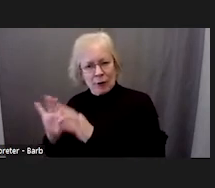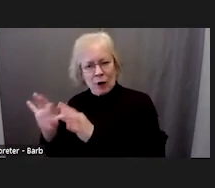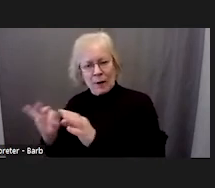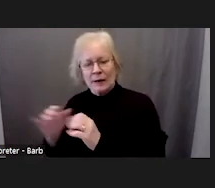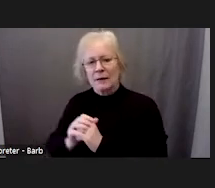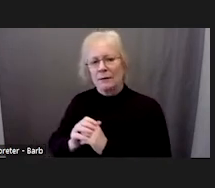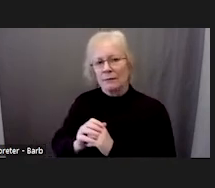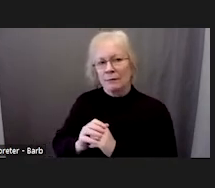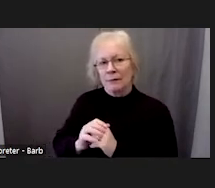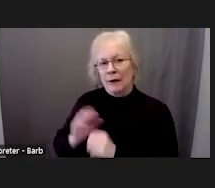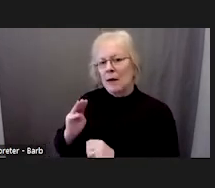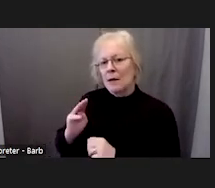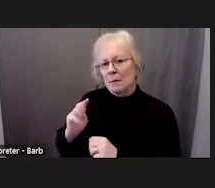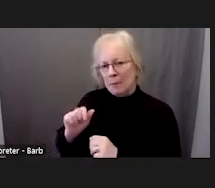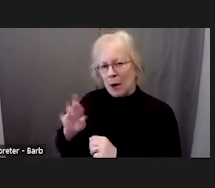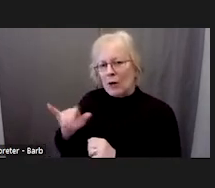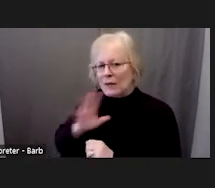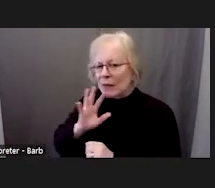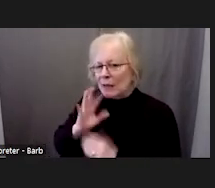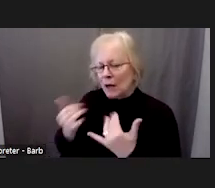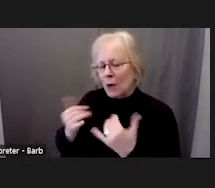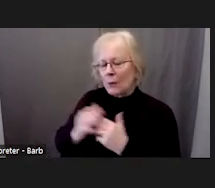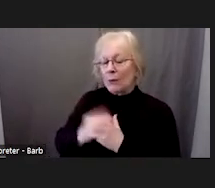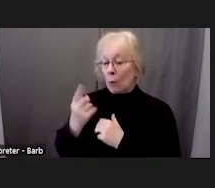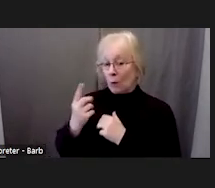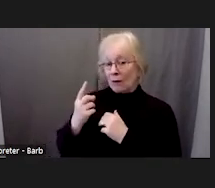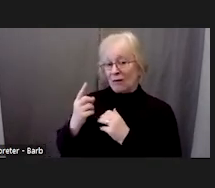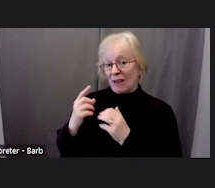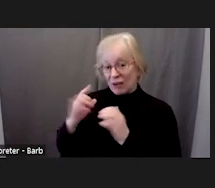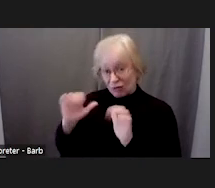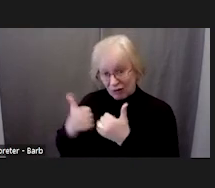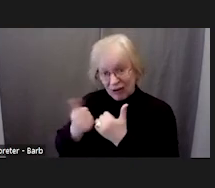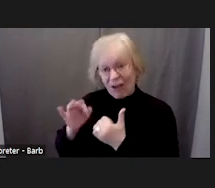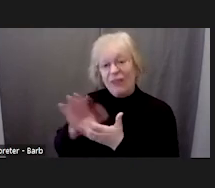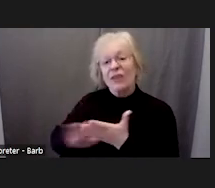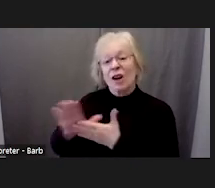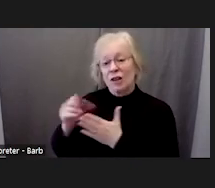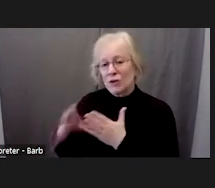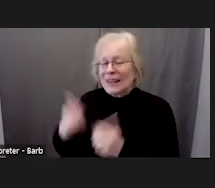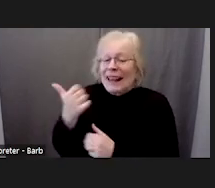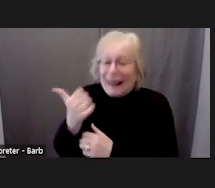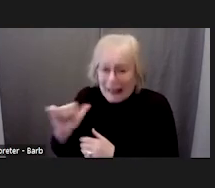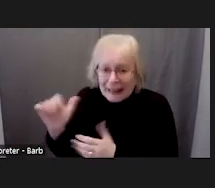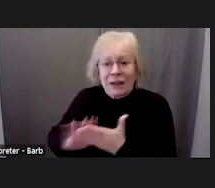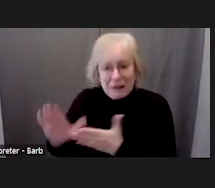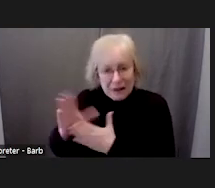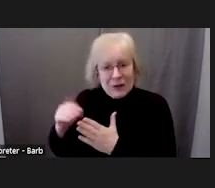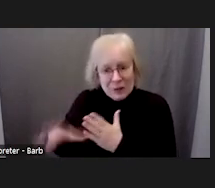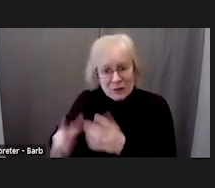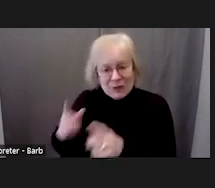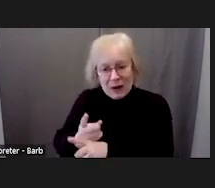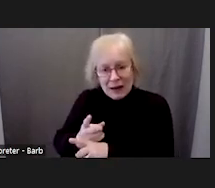the challenges that students, college students have. Yeah. And really any college student, right? Because they have so much